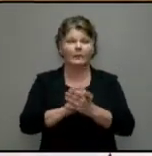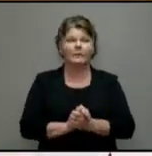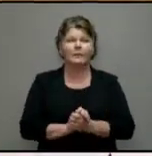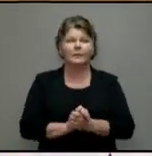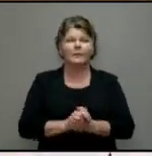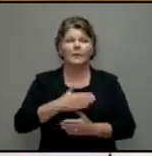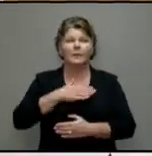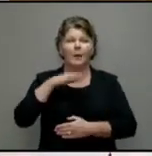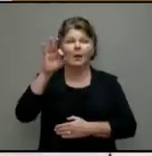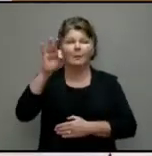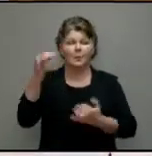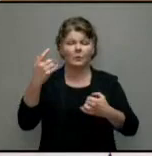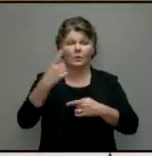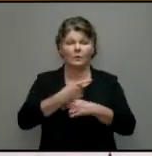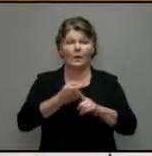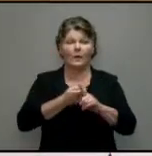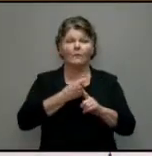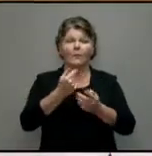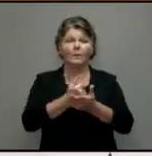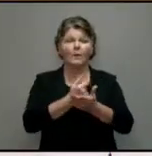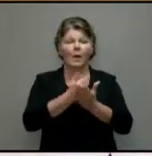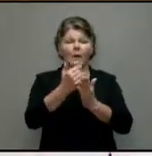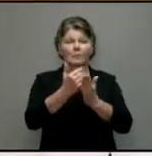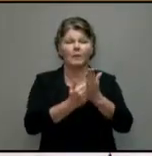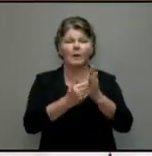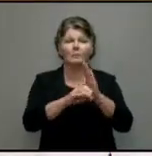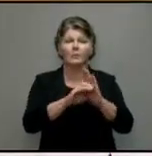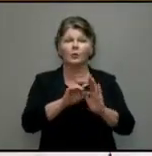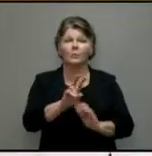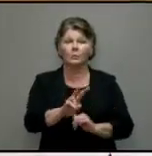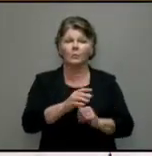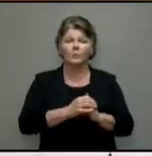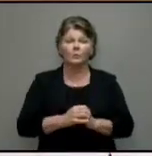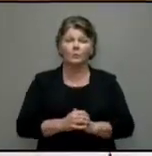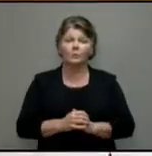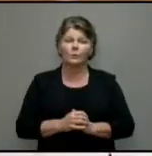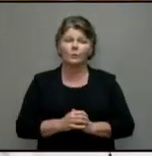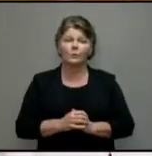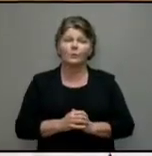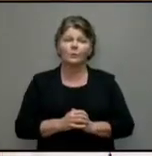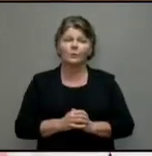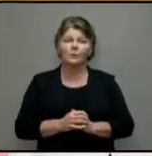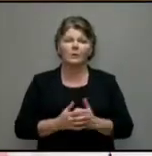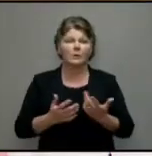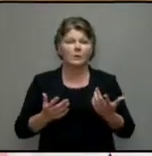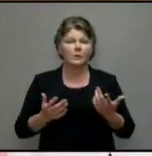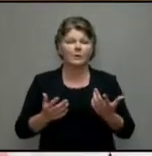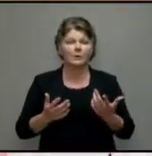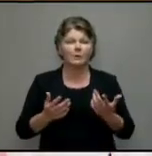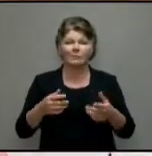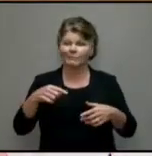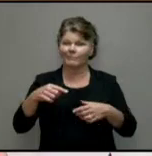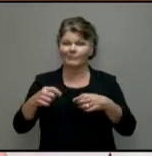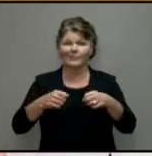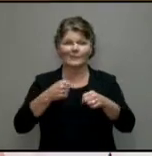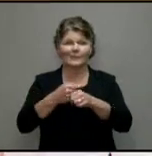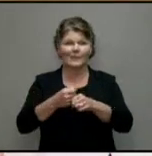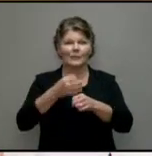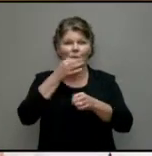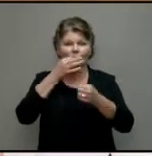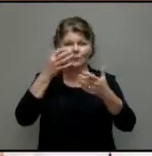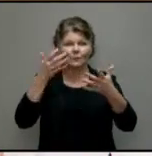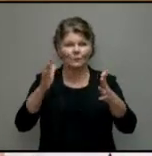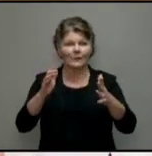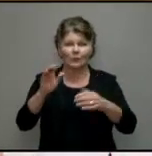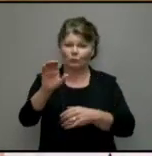message today is from the Gospel lesson, Matthew chapter 2. Another year is quickly drawing to a close and